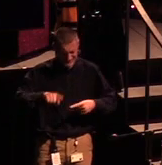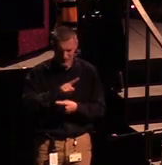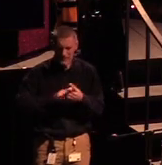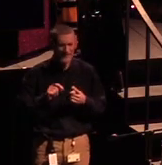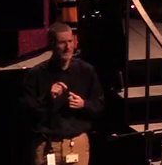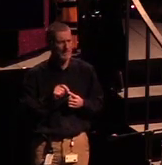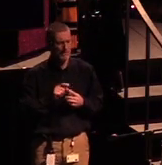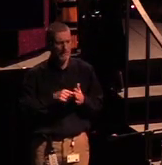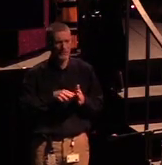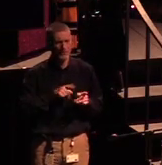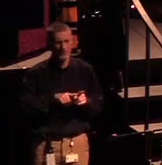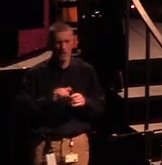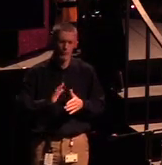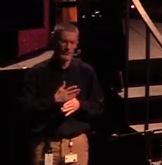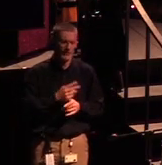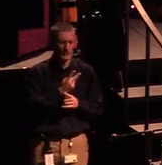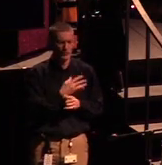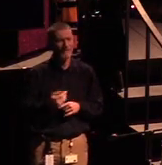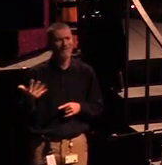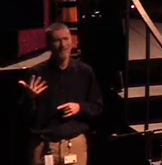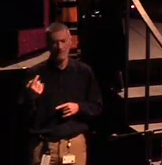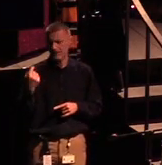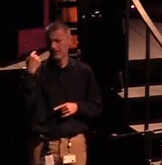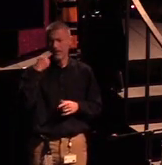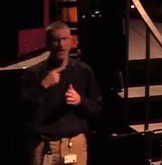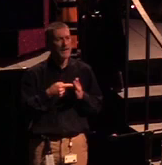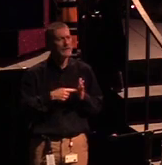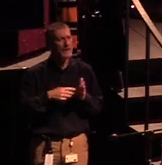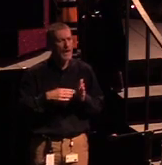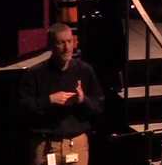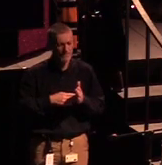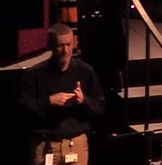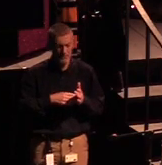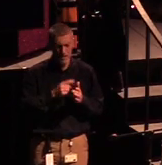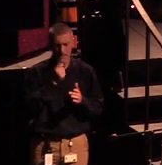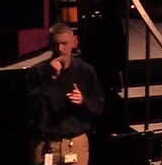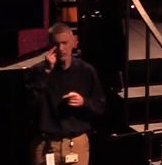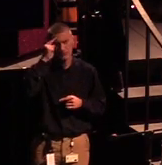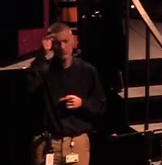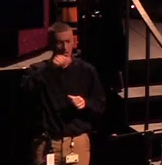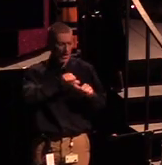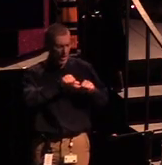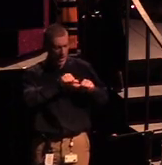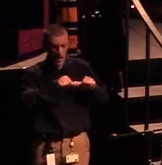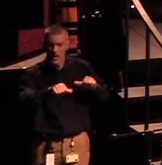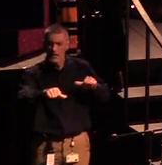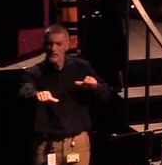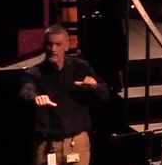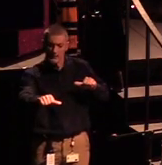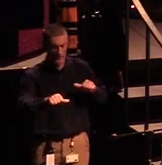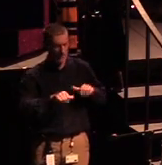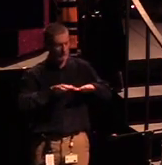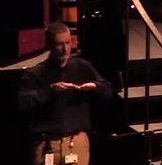proposed back in 2015 after night air meeting as a potential legacy project to the partnership that the British Council